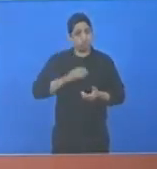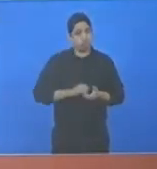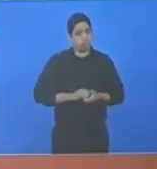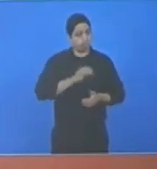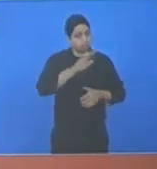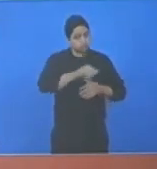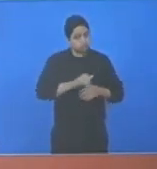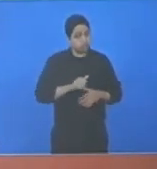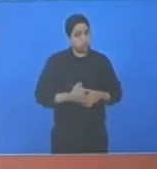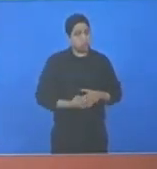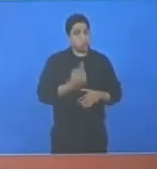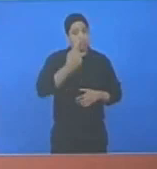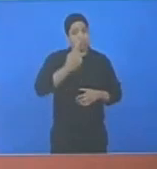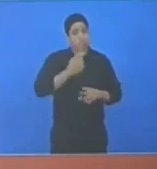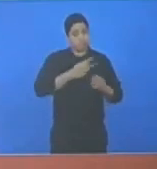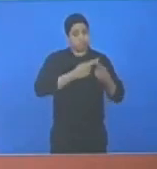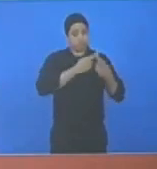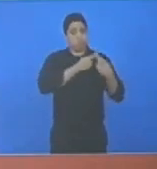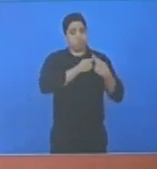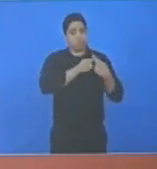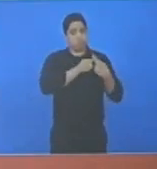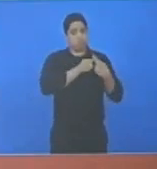The Lord is determined